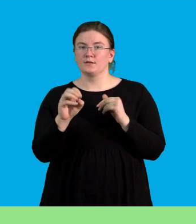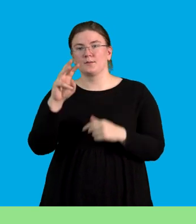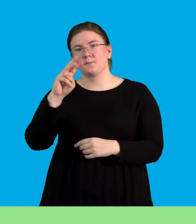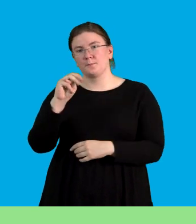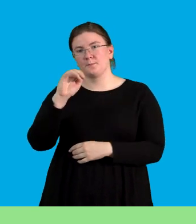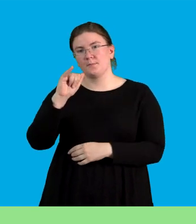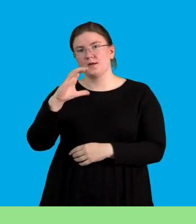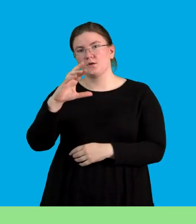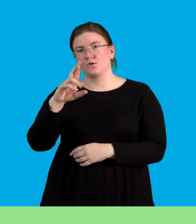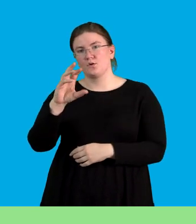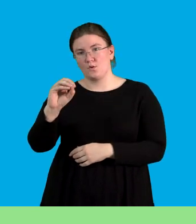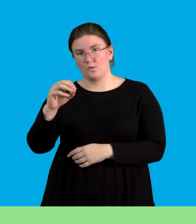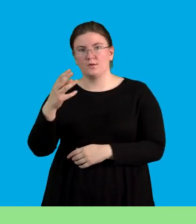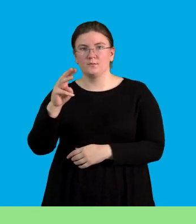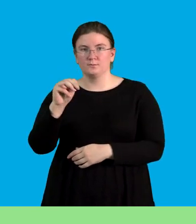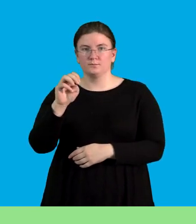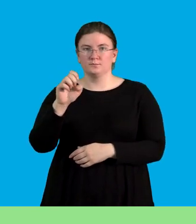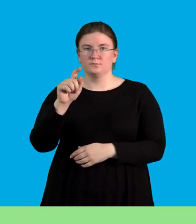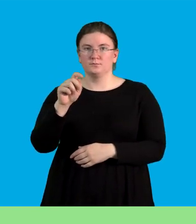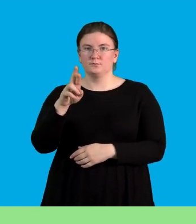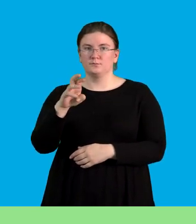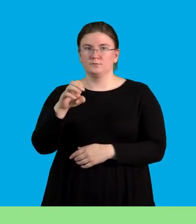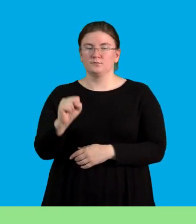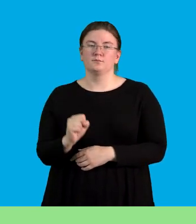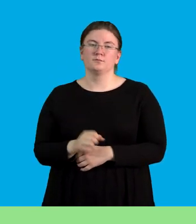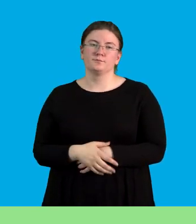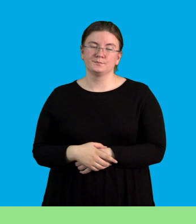us 150 micrometers.